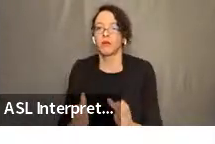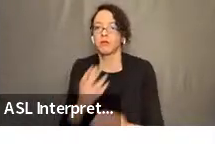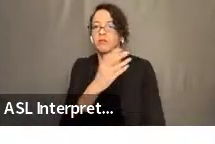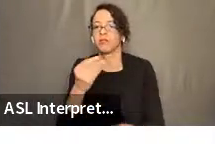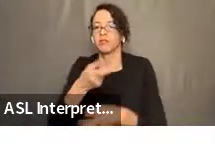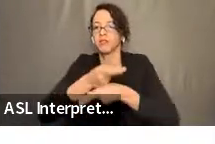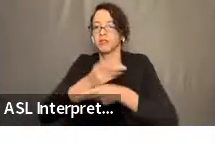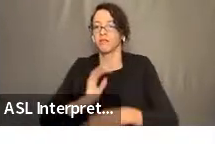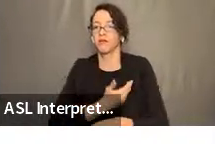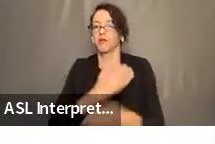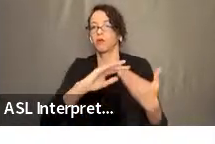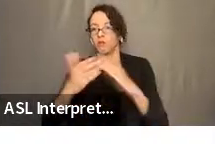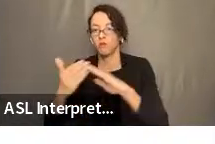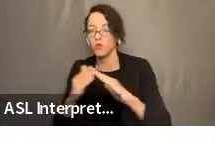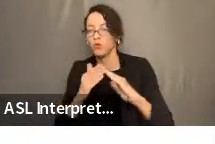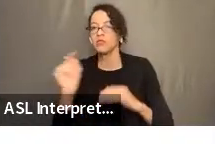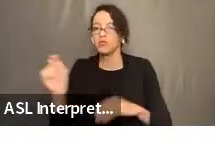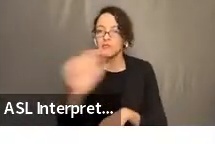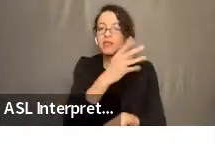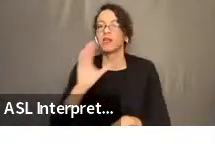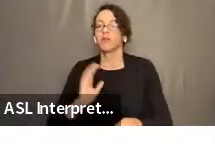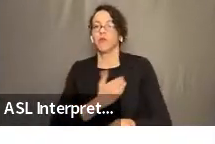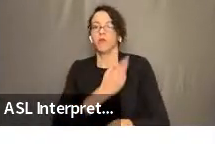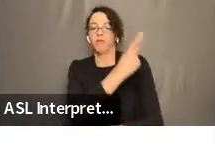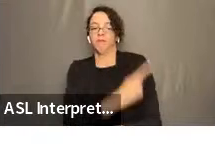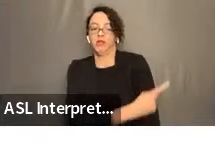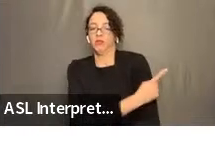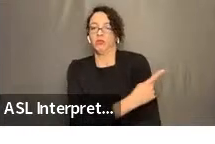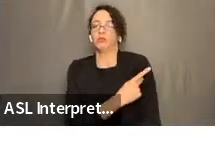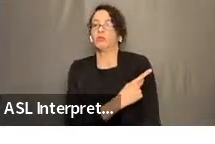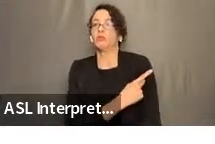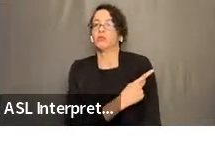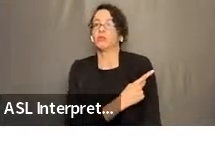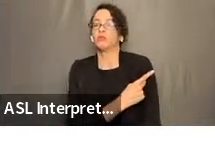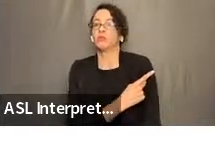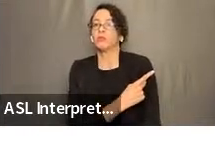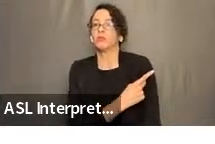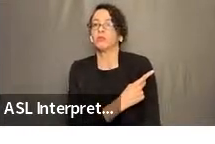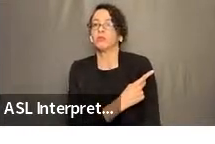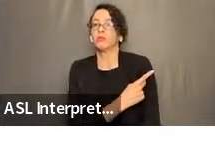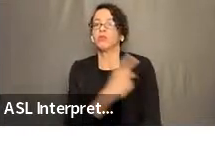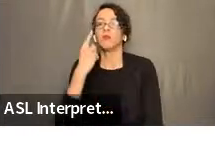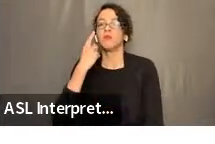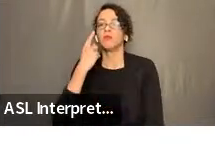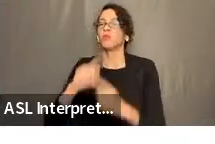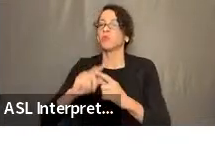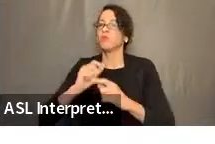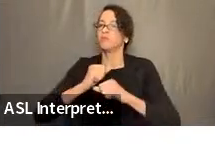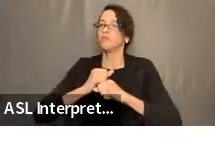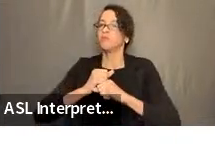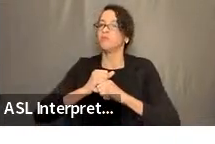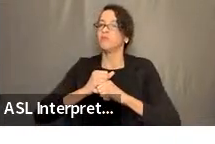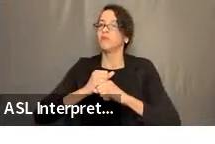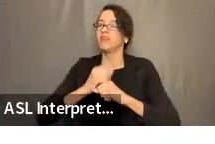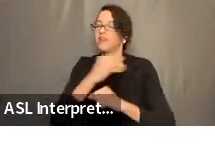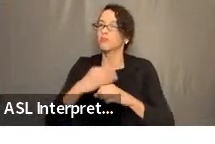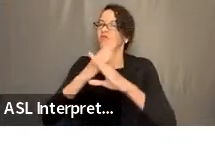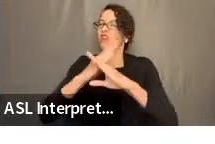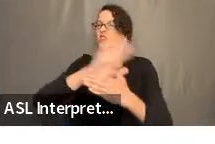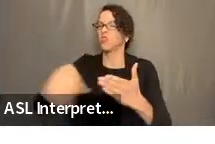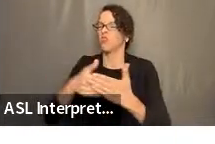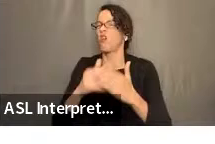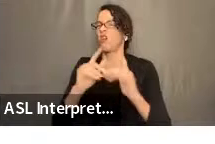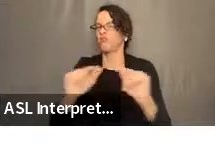our communities and our patients, do prevention, all of that. So next slide, please.